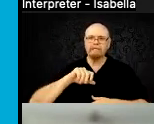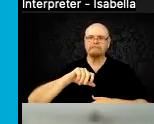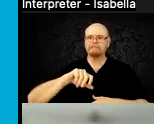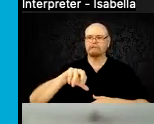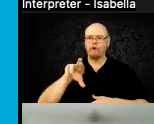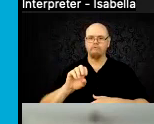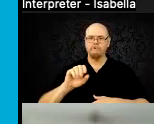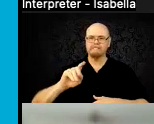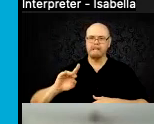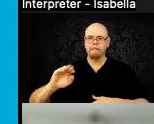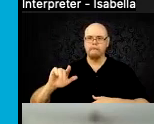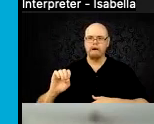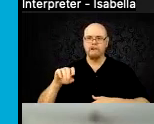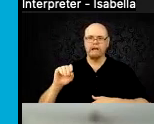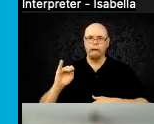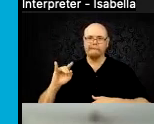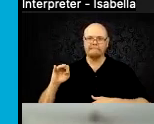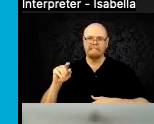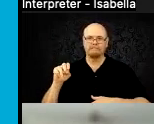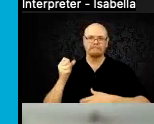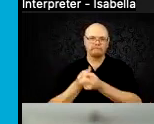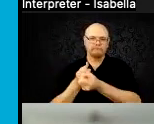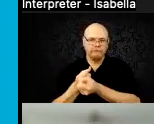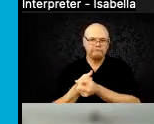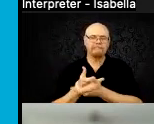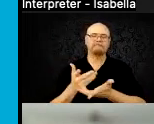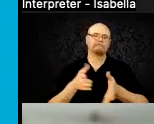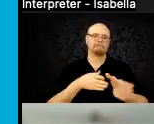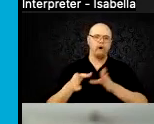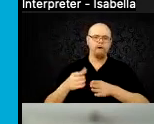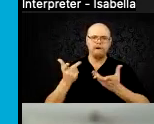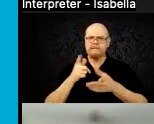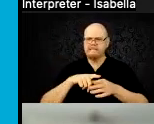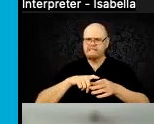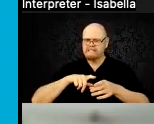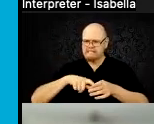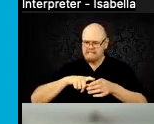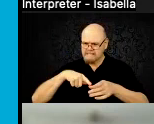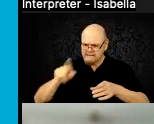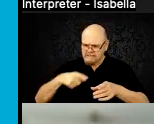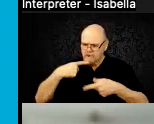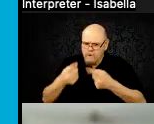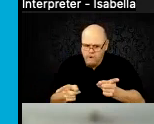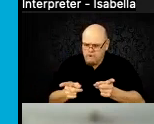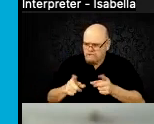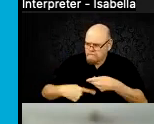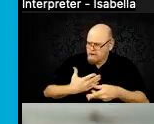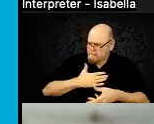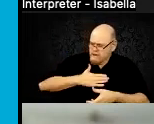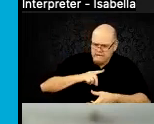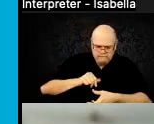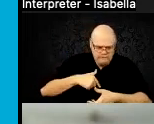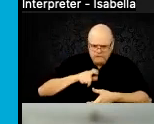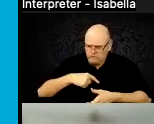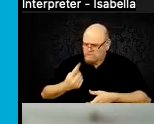talk about disability disclosure, a really tricky topic, kind of thinking about how to do it, when should